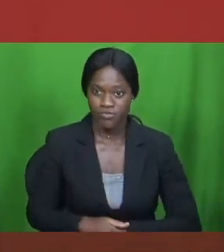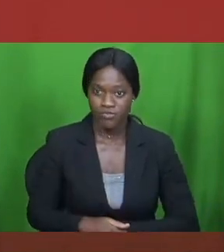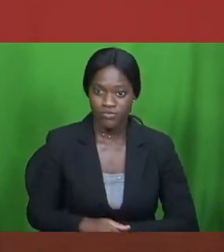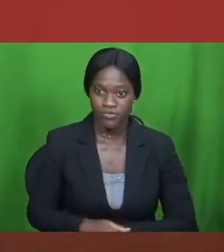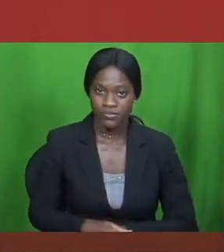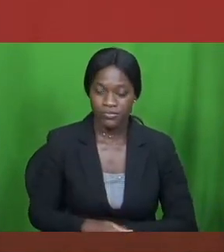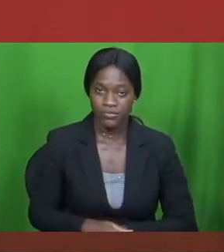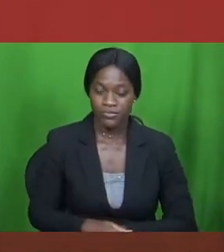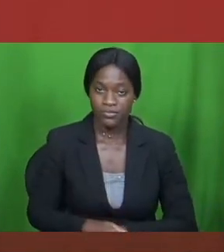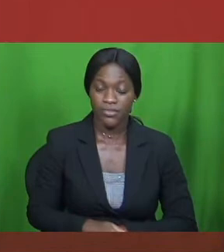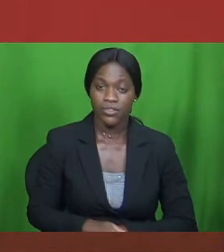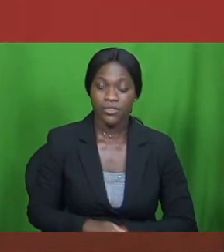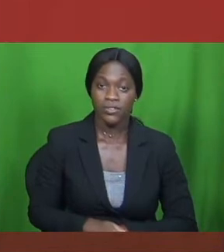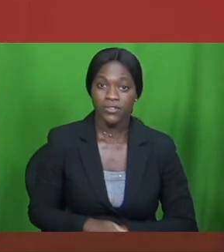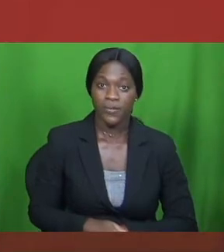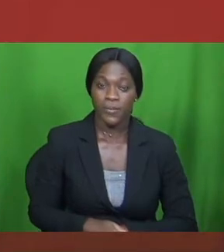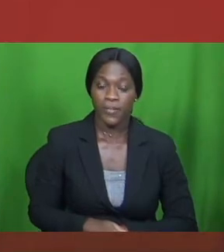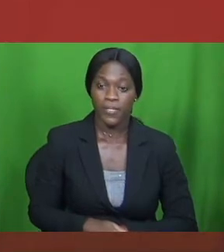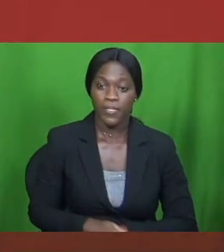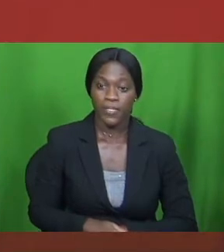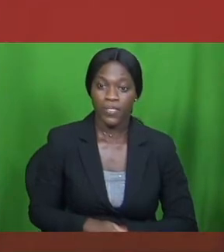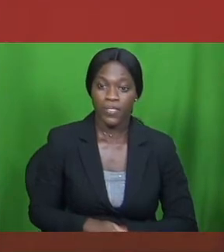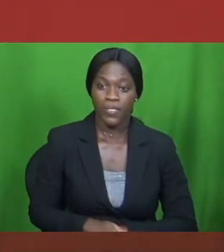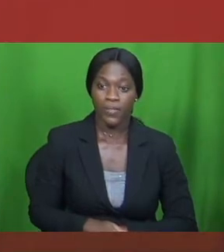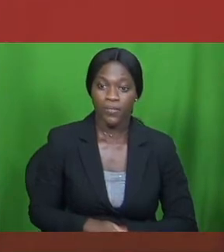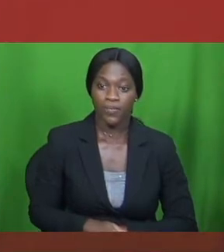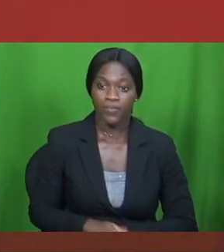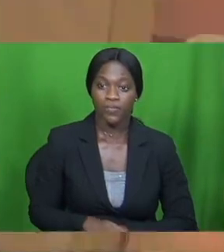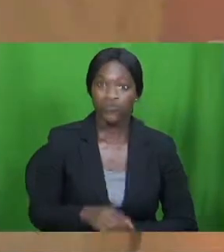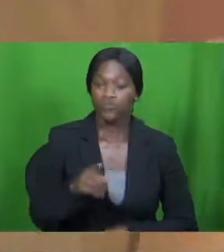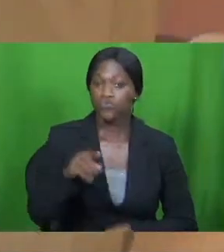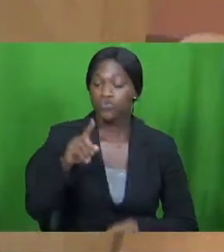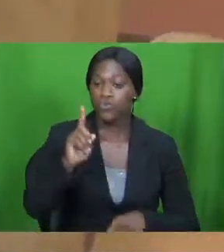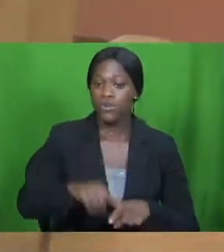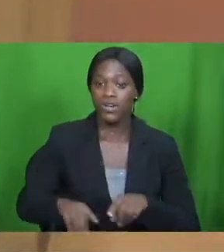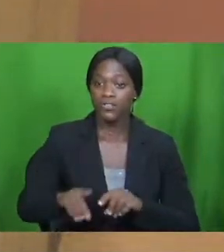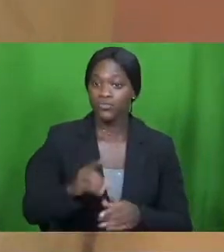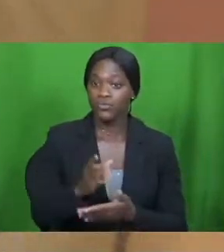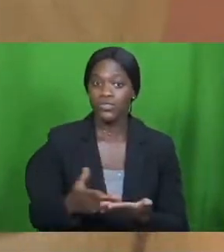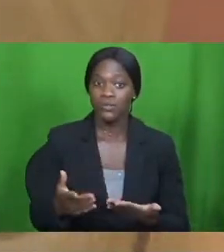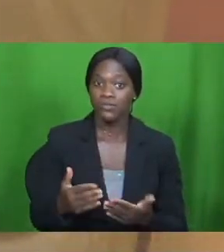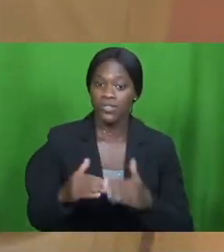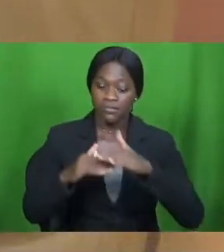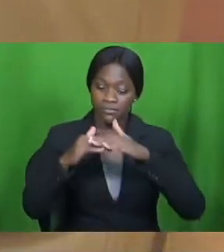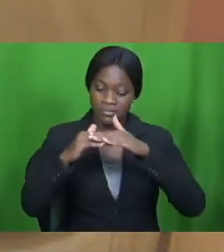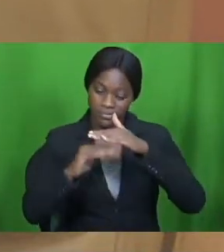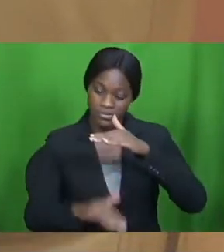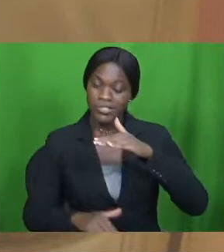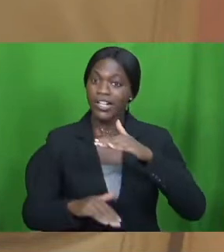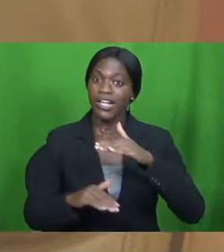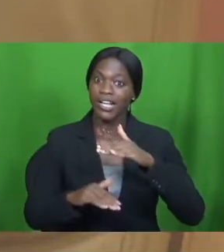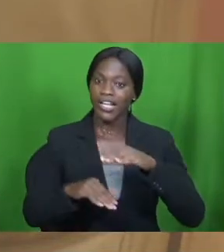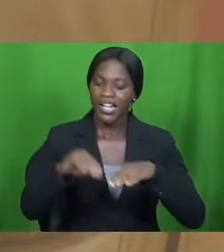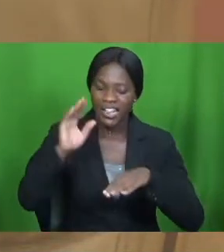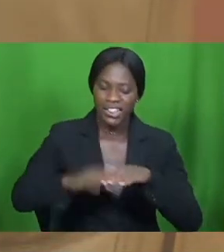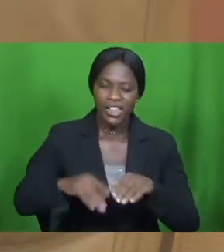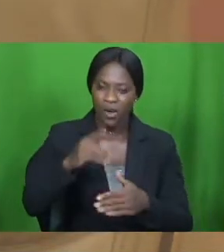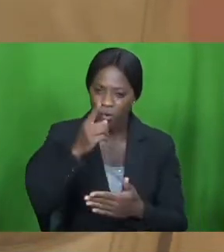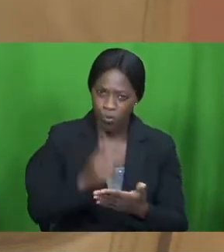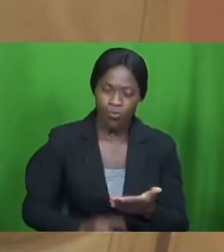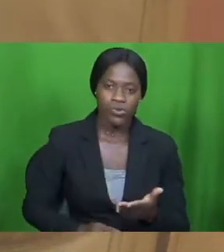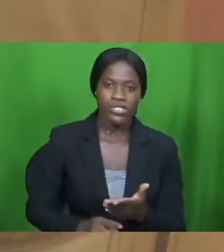and you cannot afford to do anything lower than what their legacy is